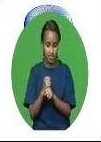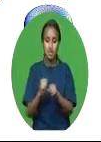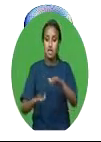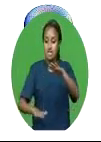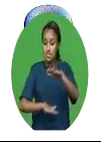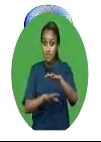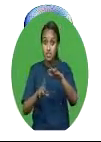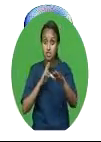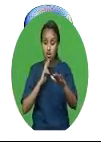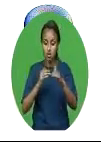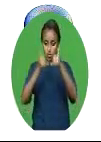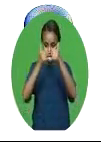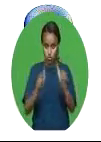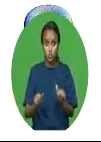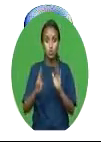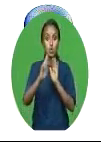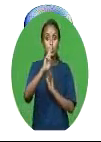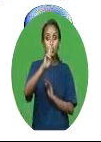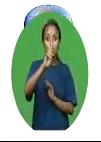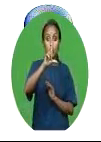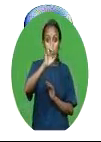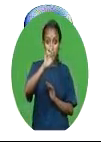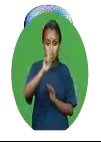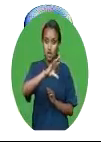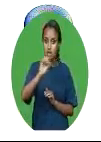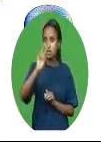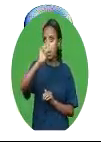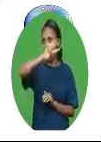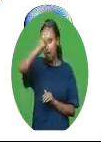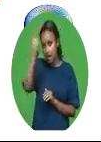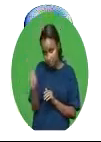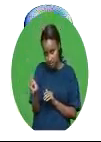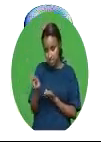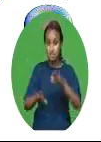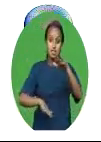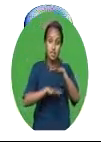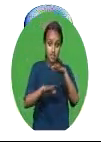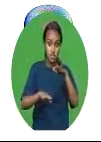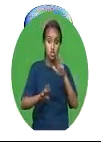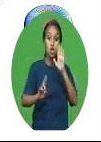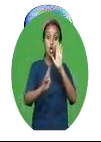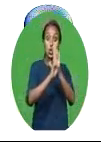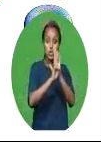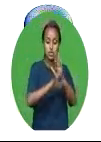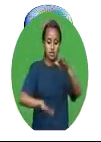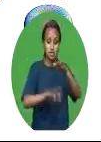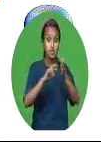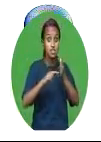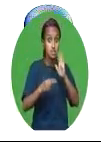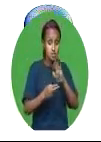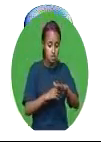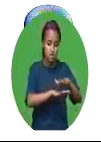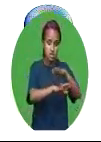Surfaces are divided into ruled and double curved surfaces. Ruled surfaces are